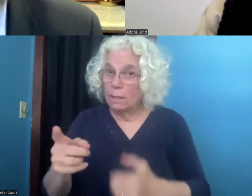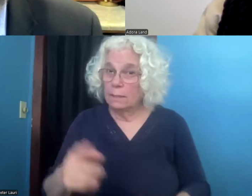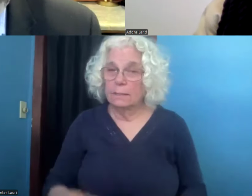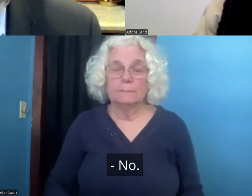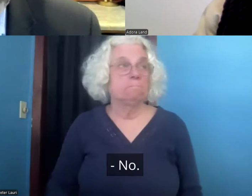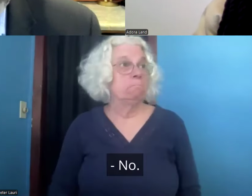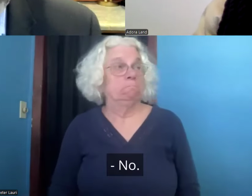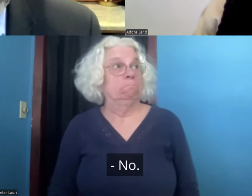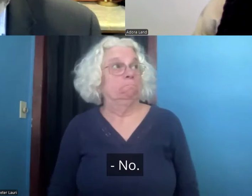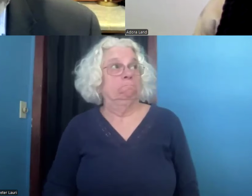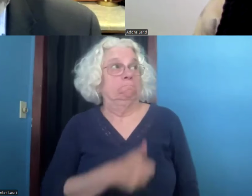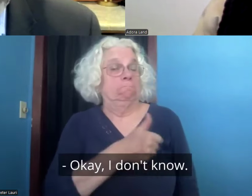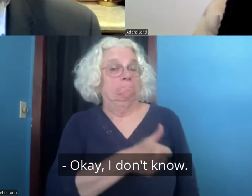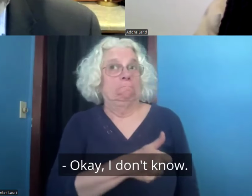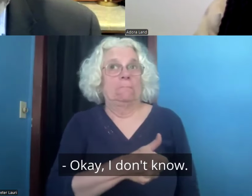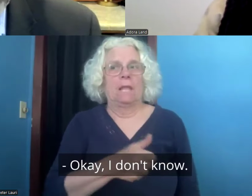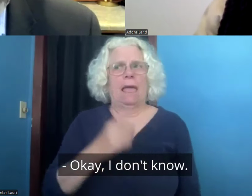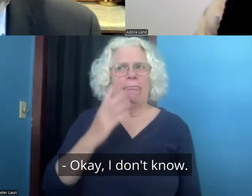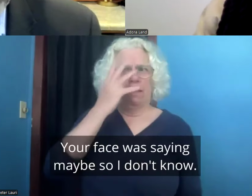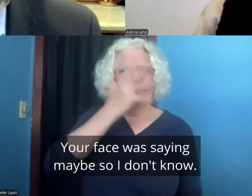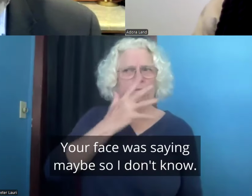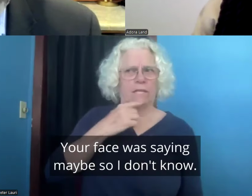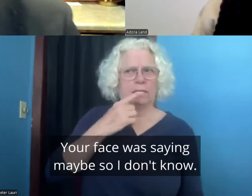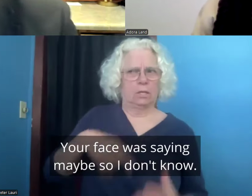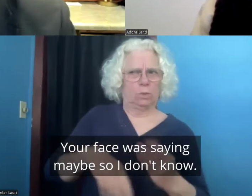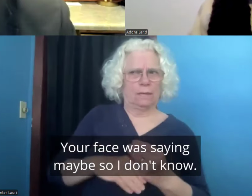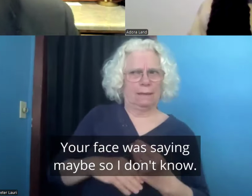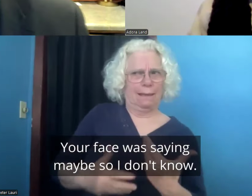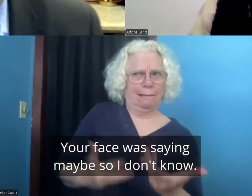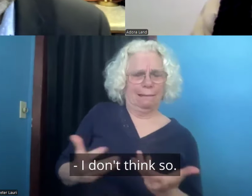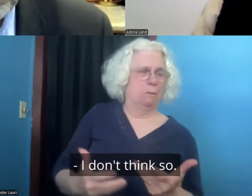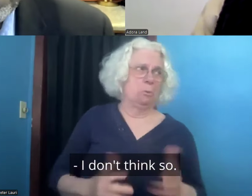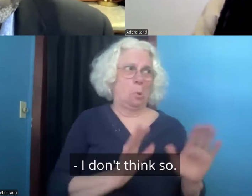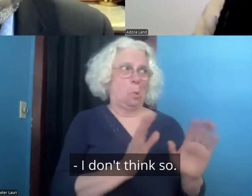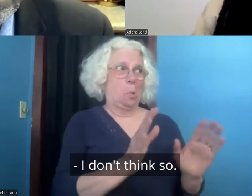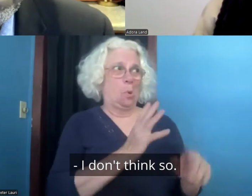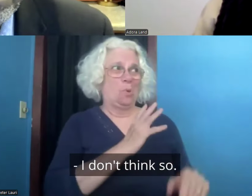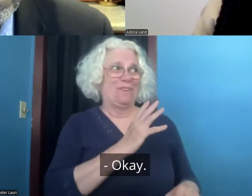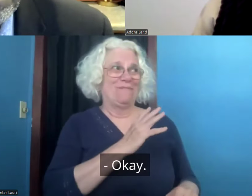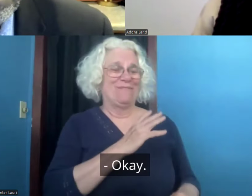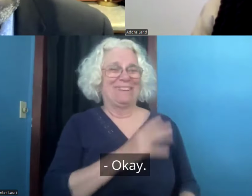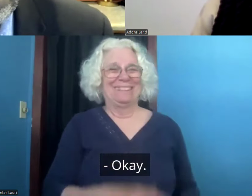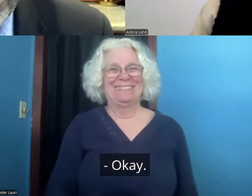No, Okay, I don't know. Your face was saying maybe, so I don't know. I don't think so. Okay.